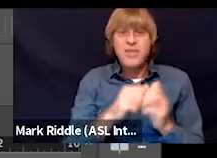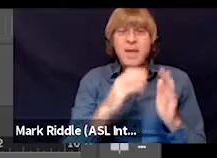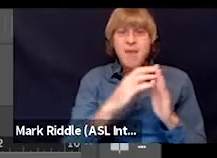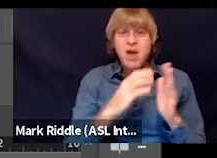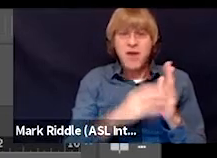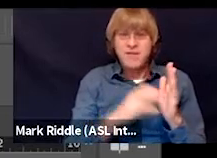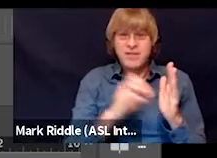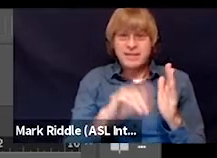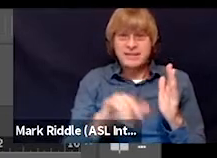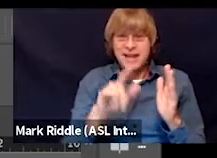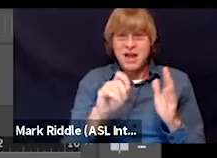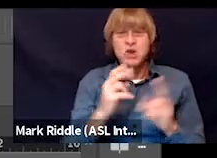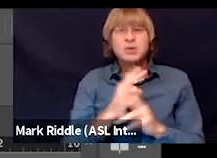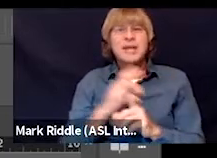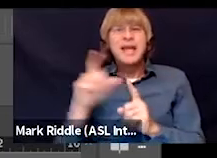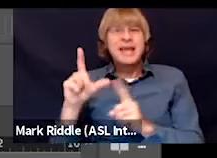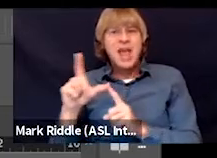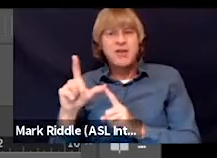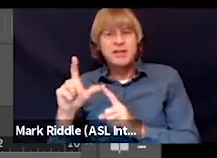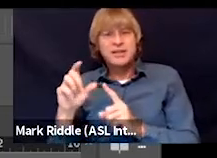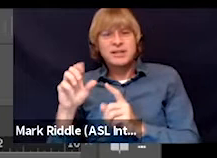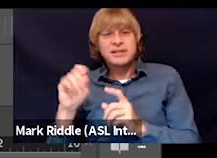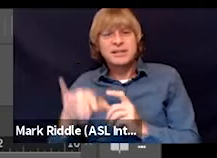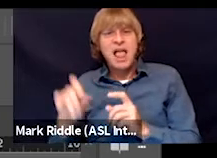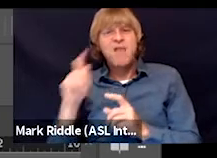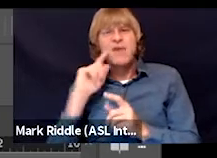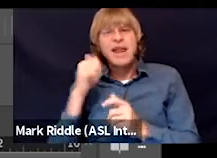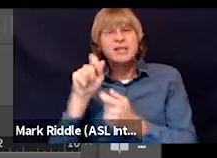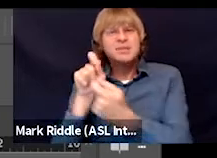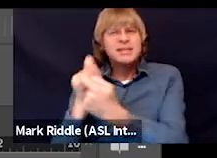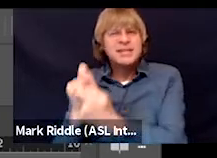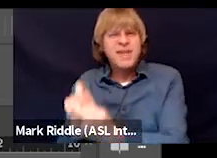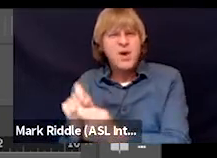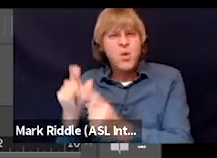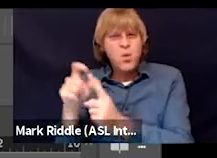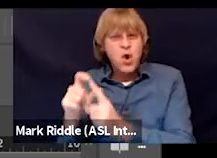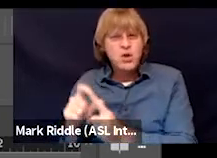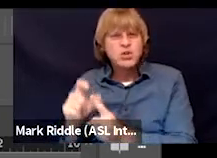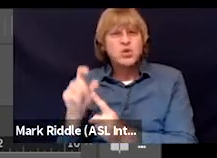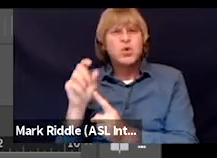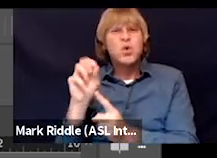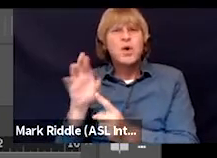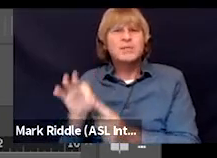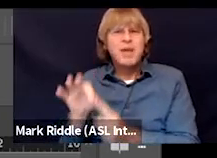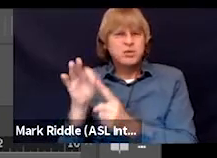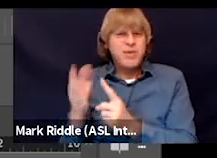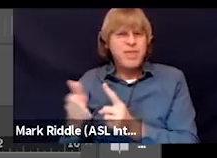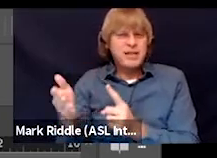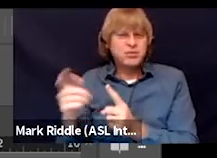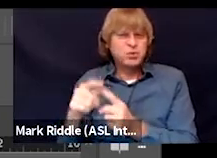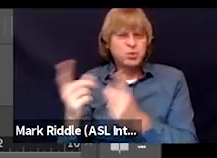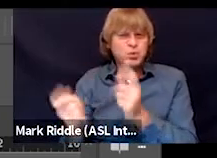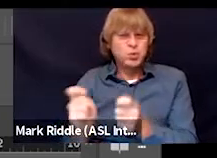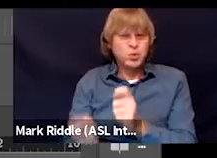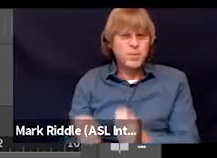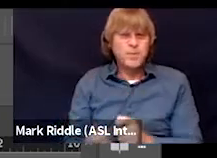styles and use character styles for any specific words or special things you want to do.